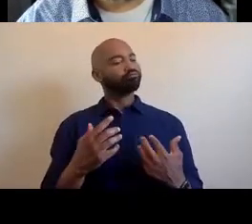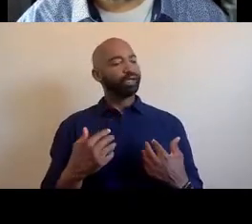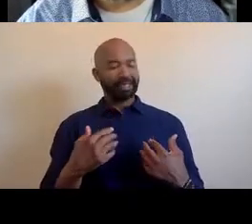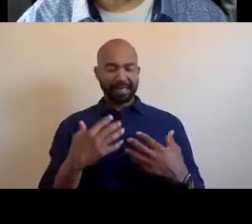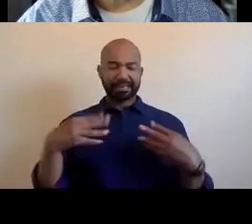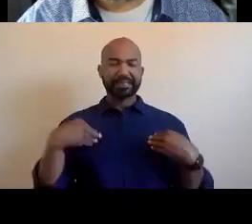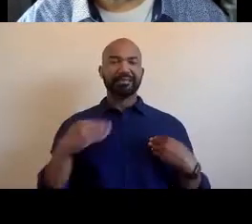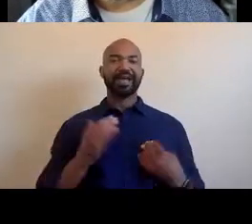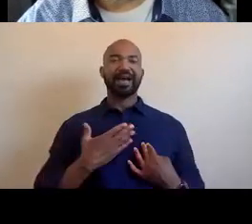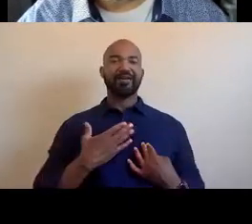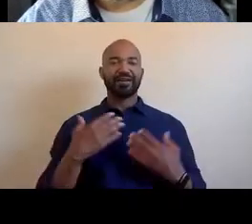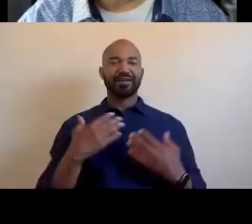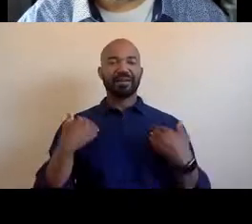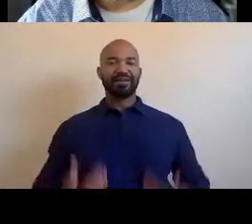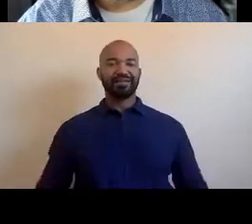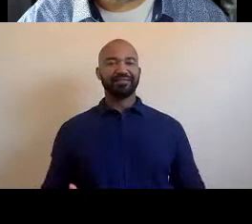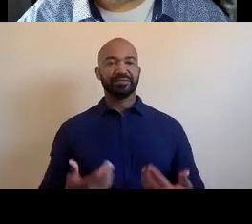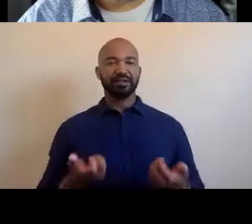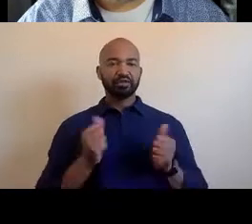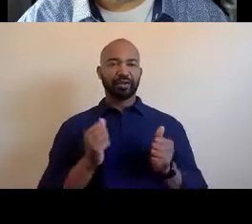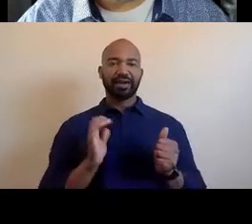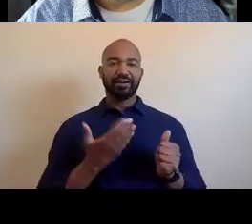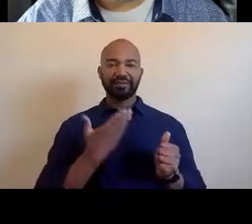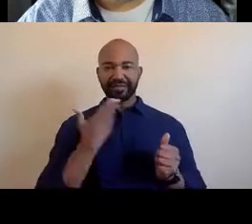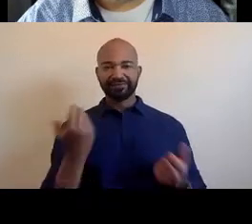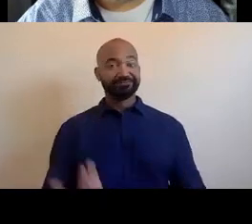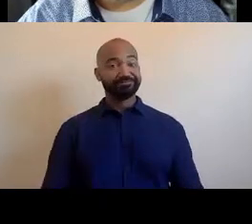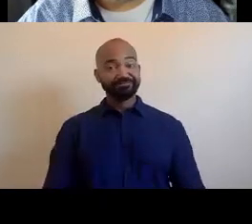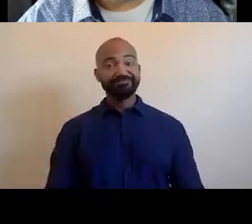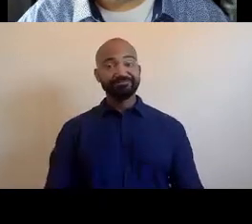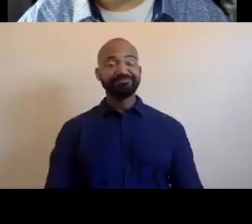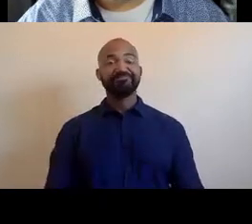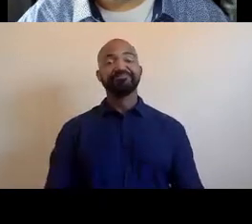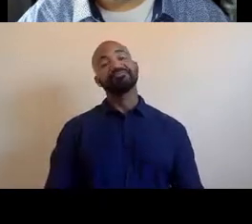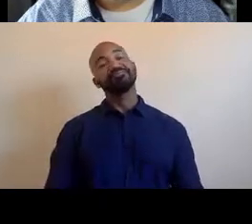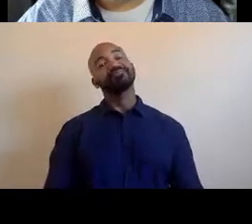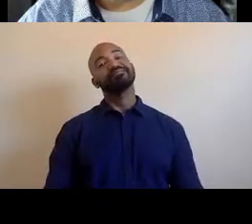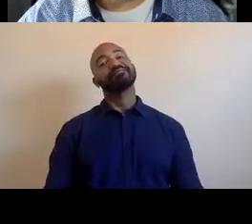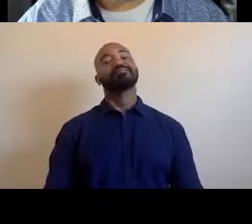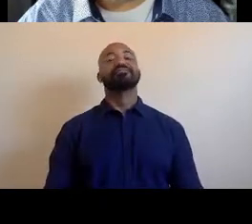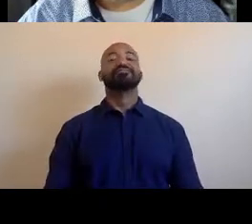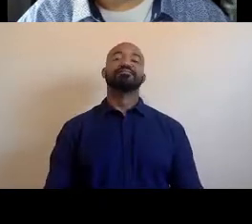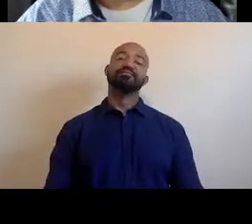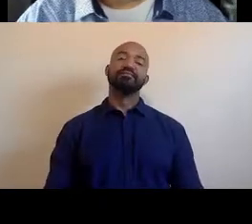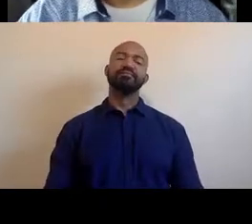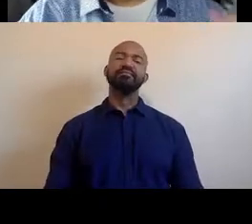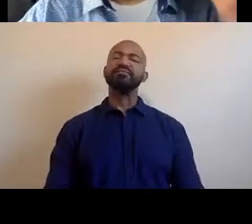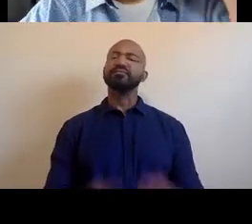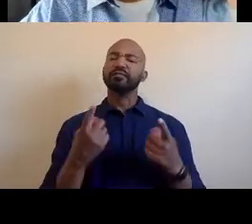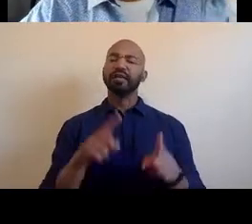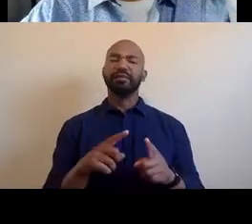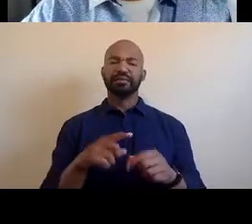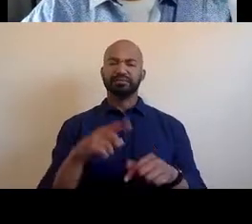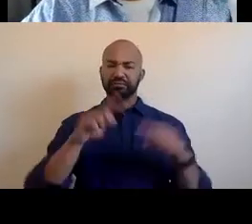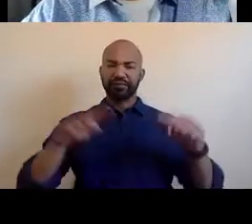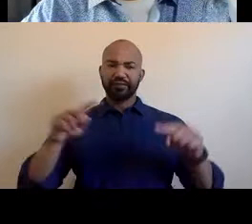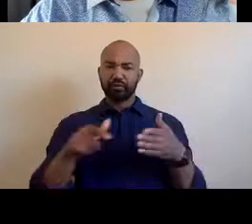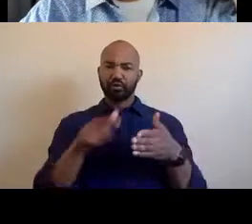and do the best that we can. And interestingly enough, I've read a number of articles about this,